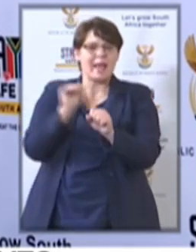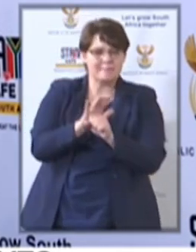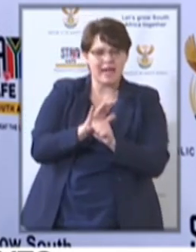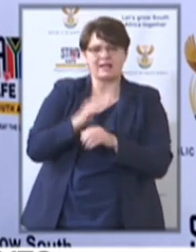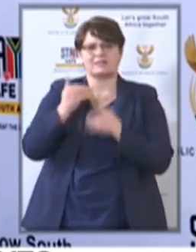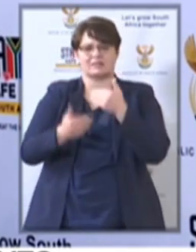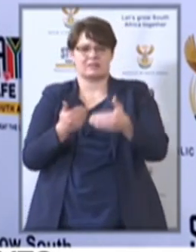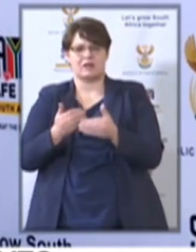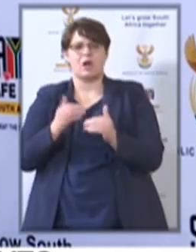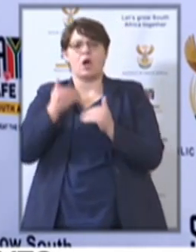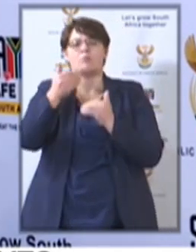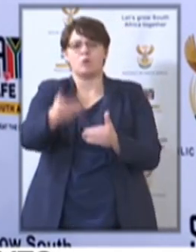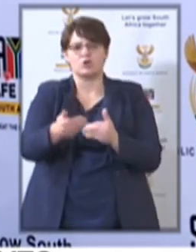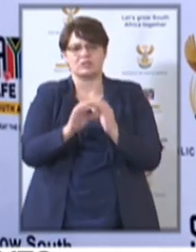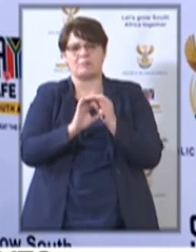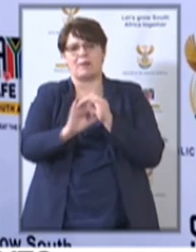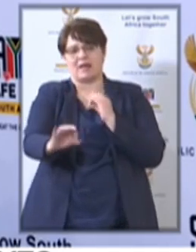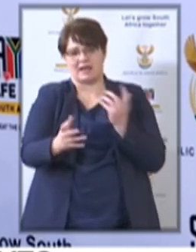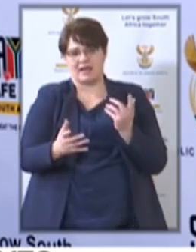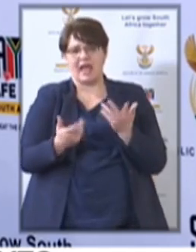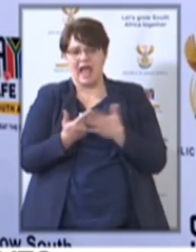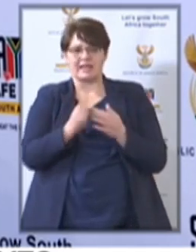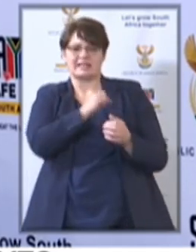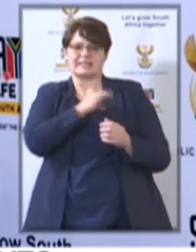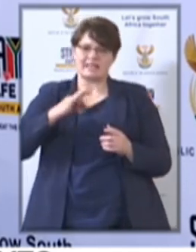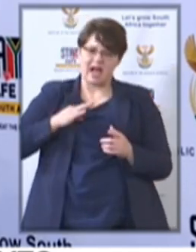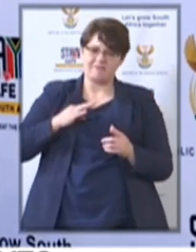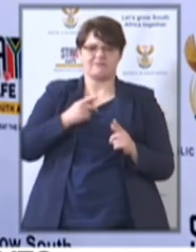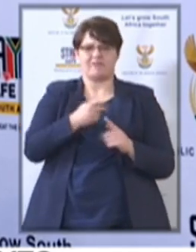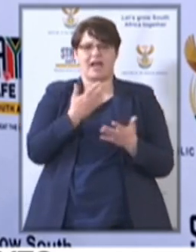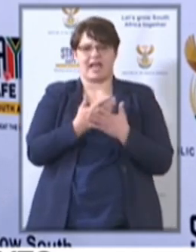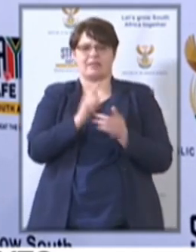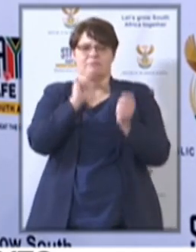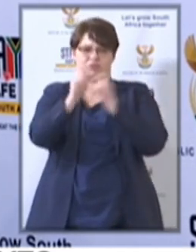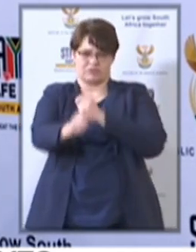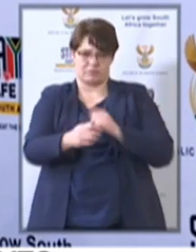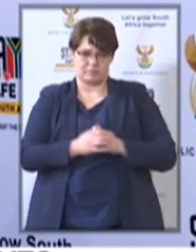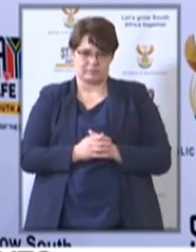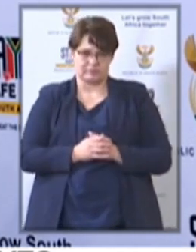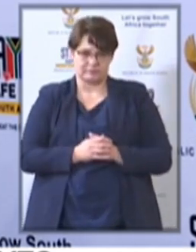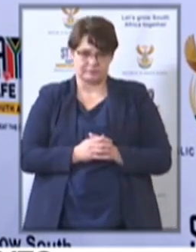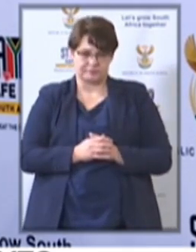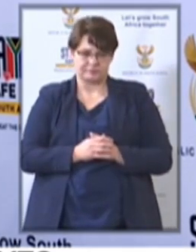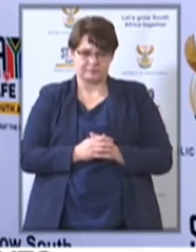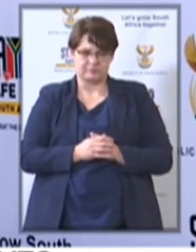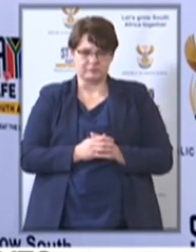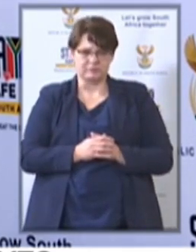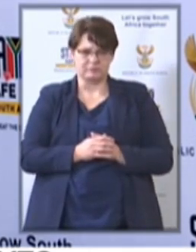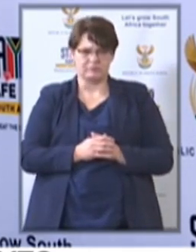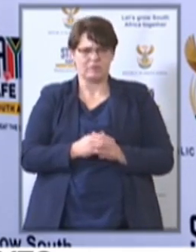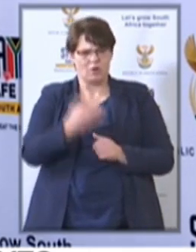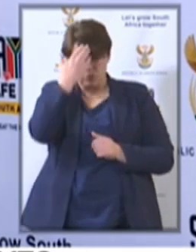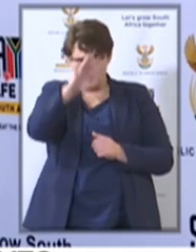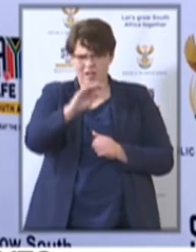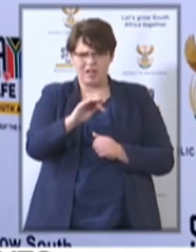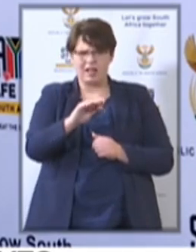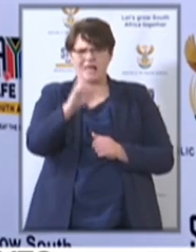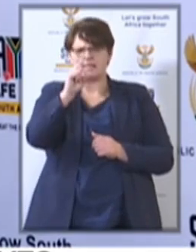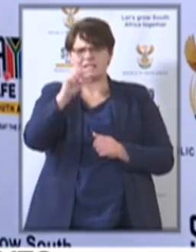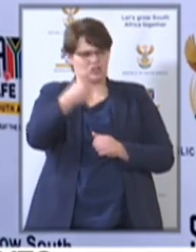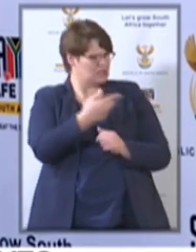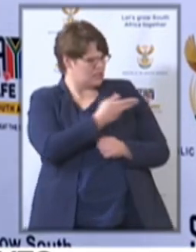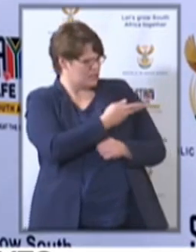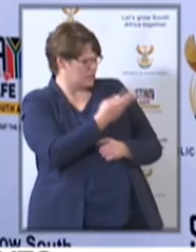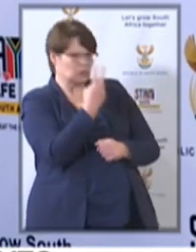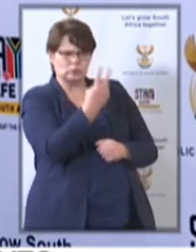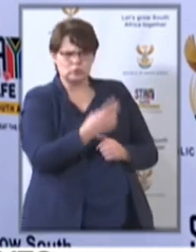at which the postgraduate pipeline and the staffing pipeline can be transformed. You know, my 2 DGs, what I'm happy